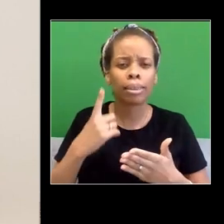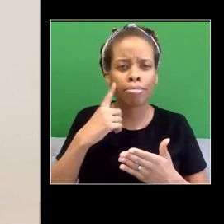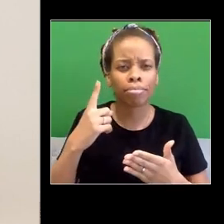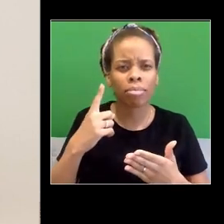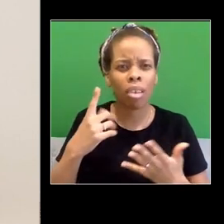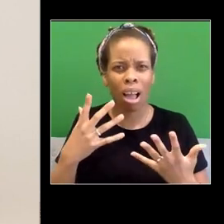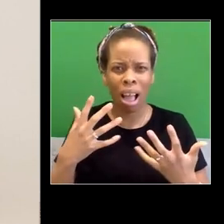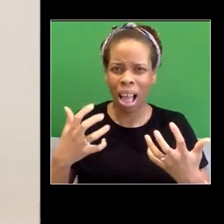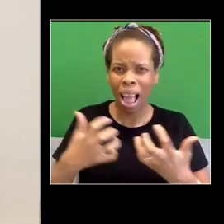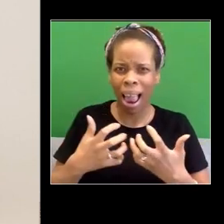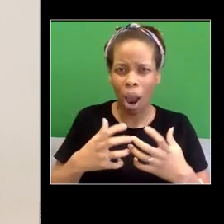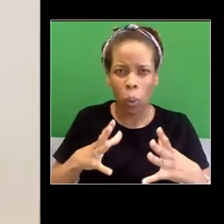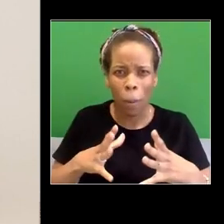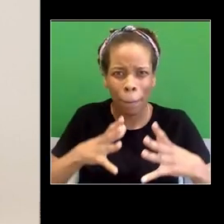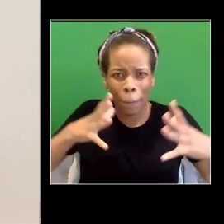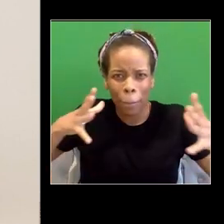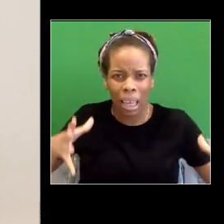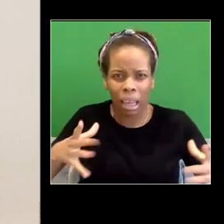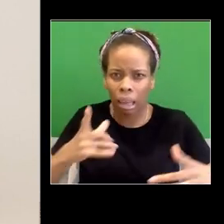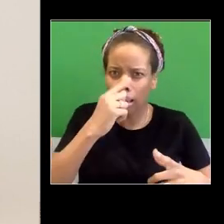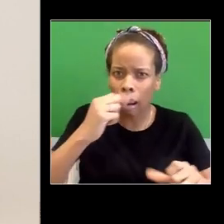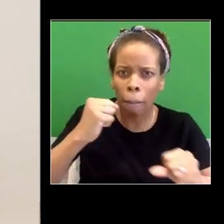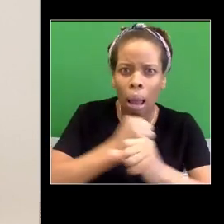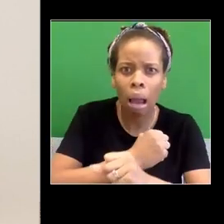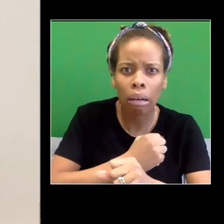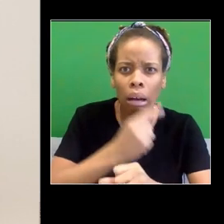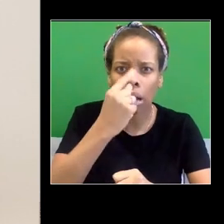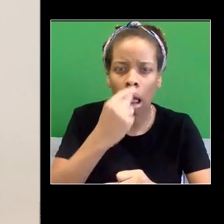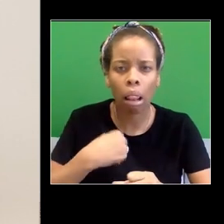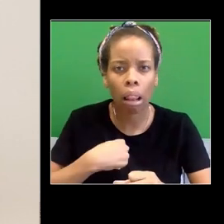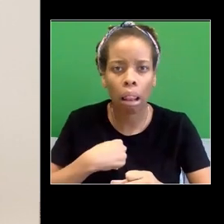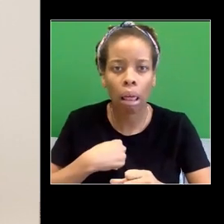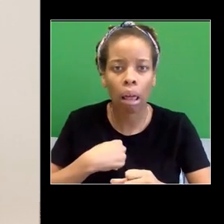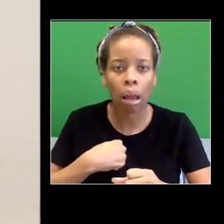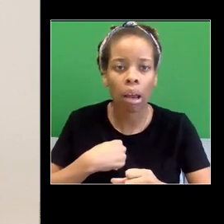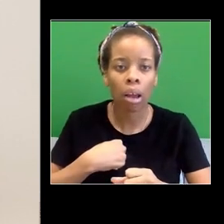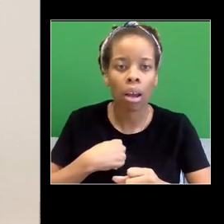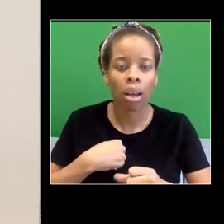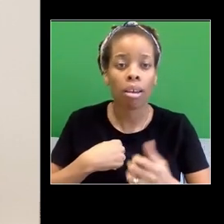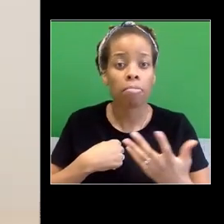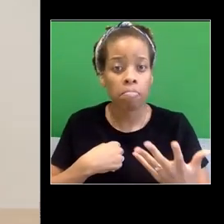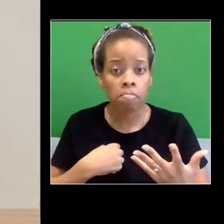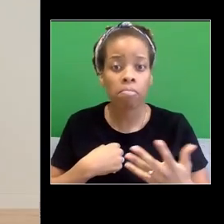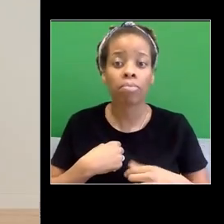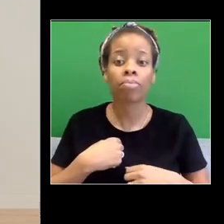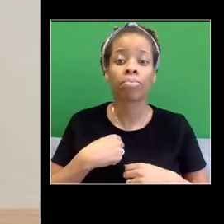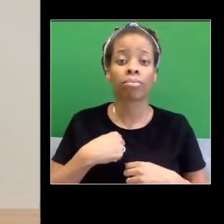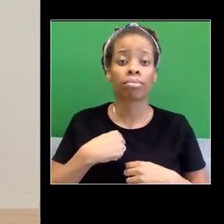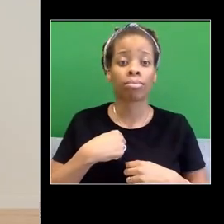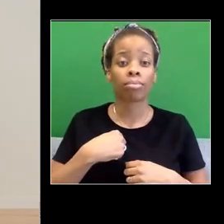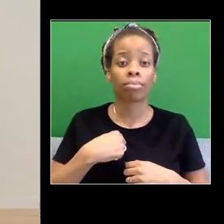how big can you make something in that? How much can you make something